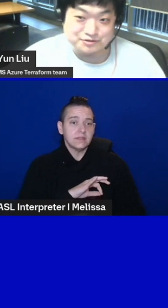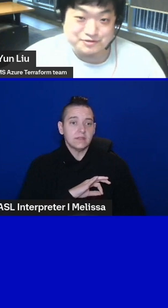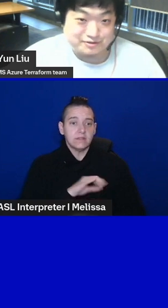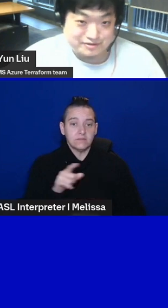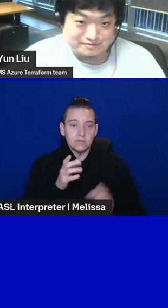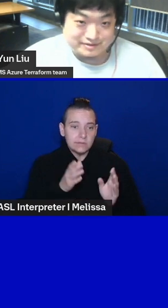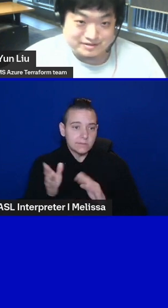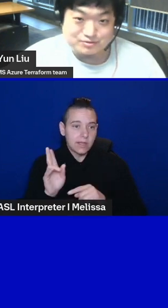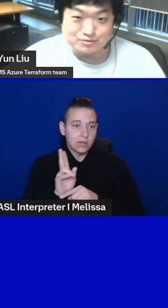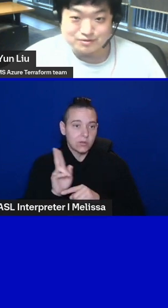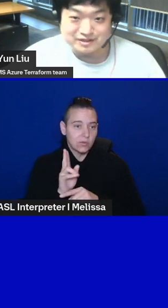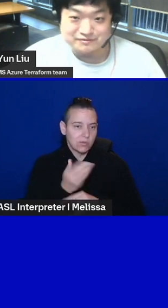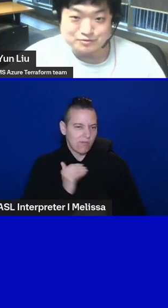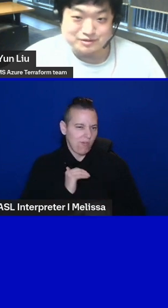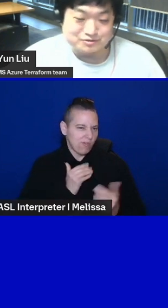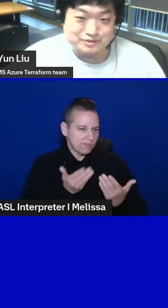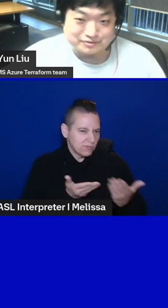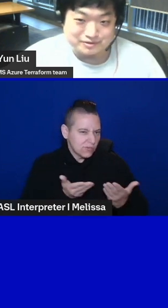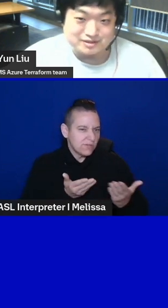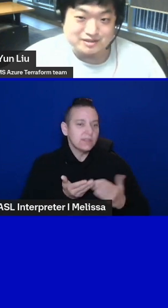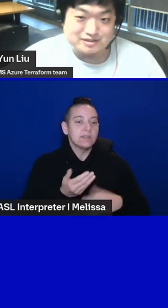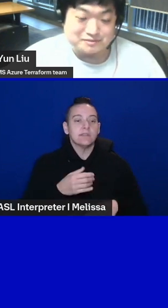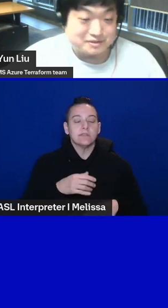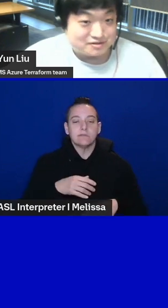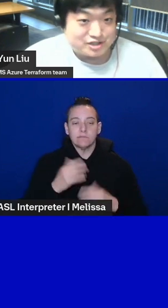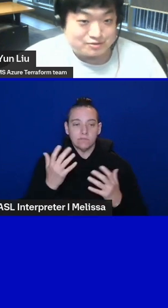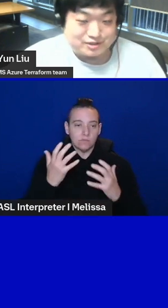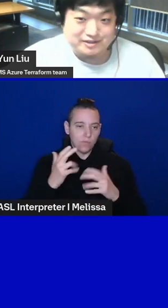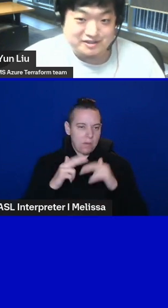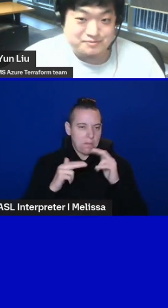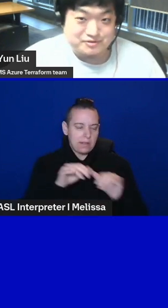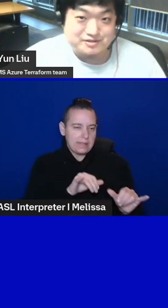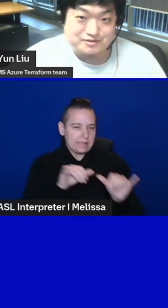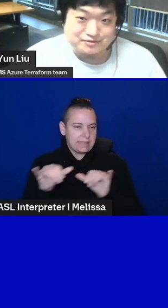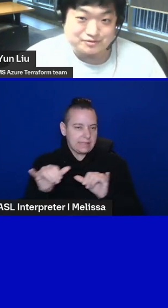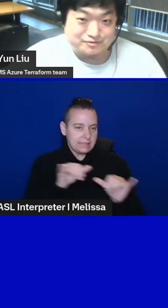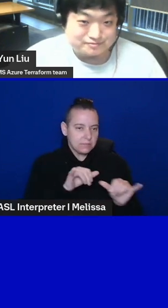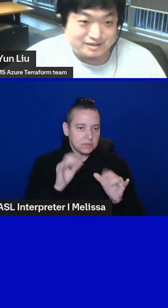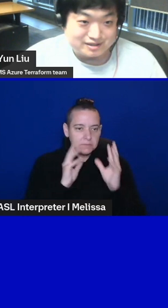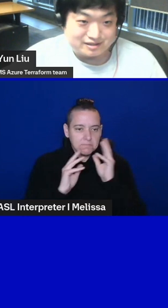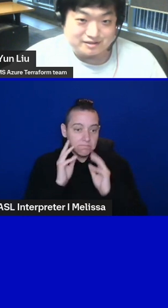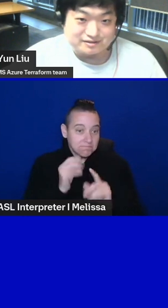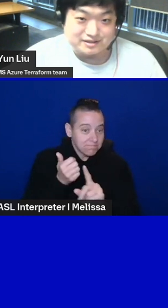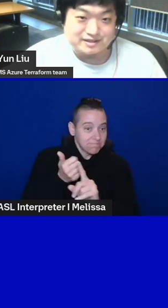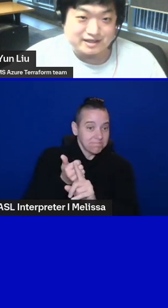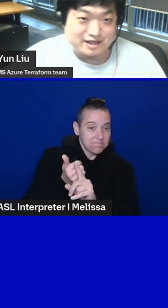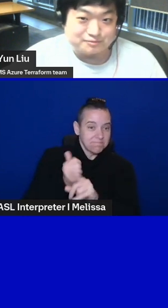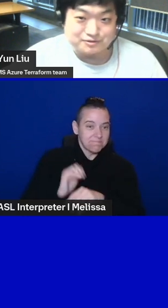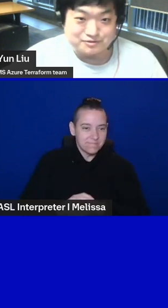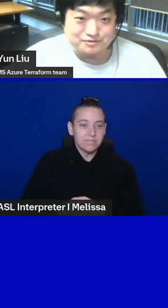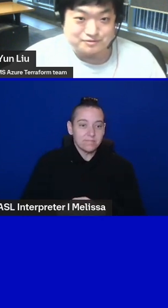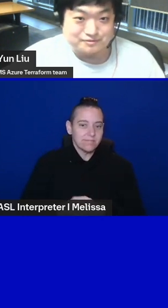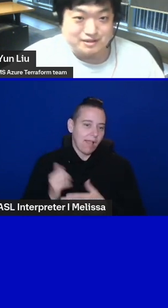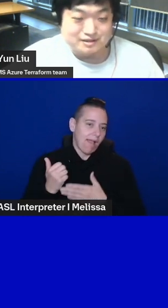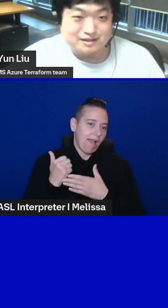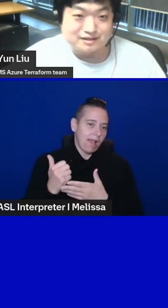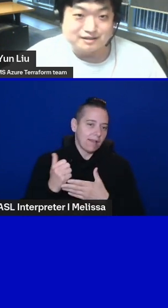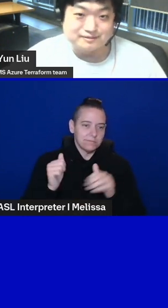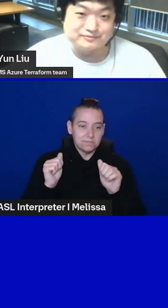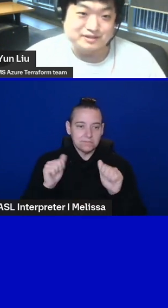plan to use our service or if you want to build similar generating experience on your own. This can help you